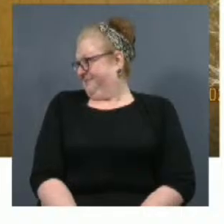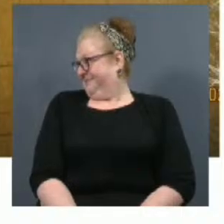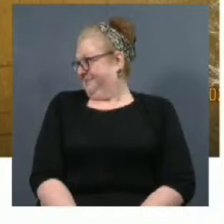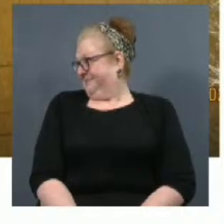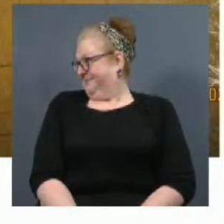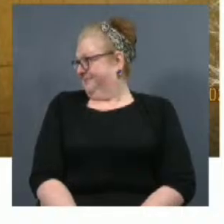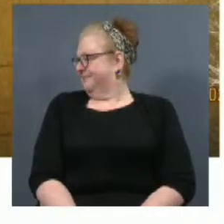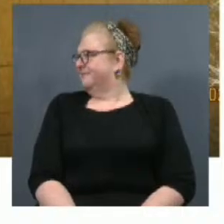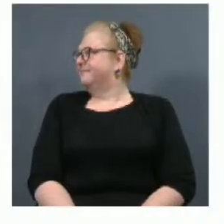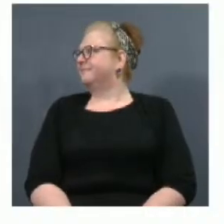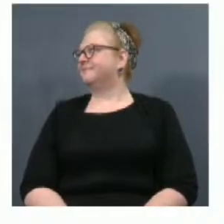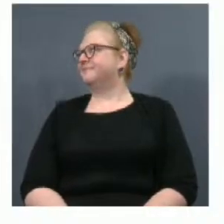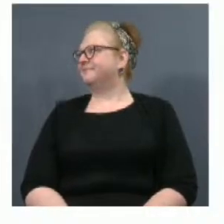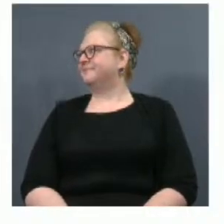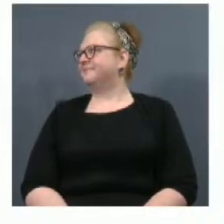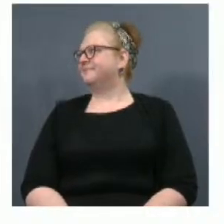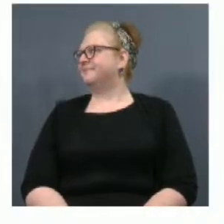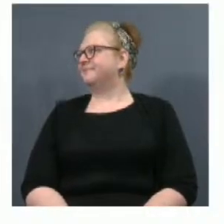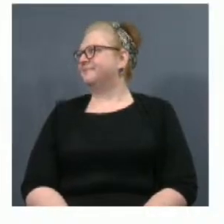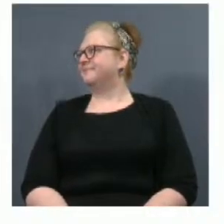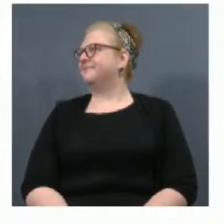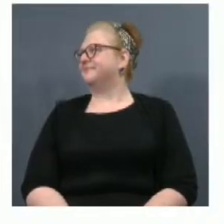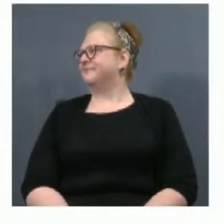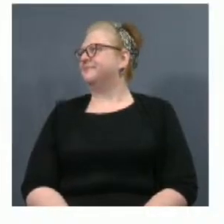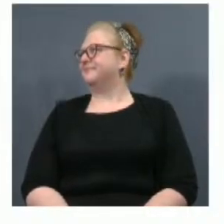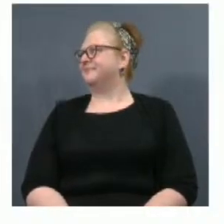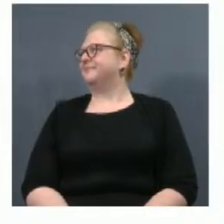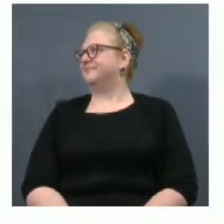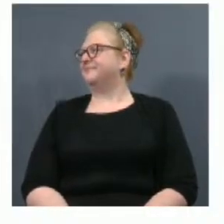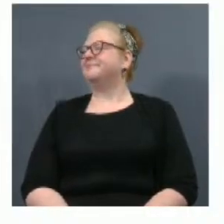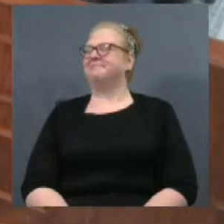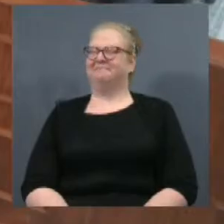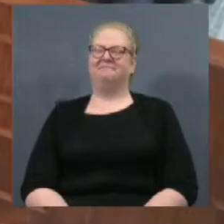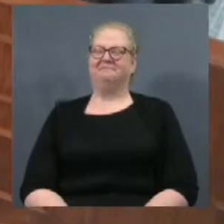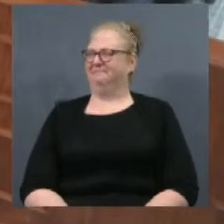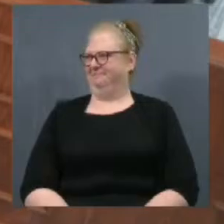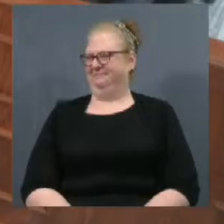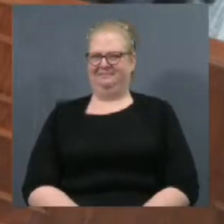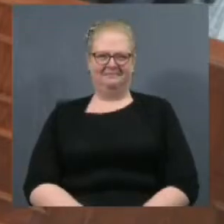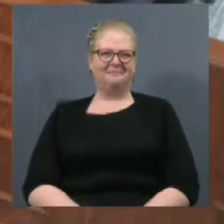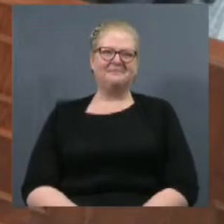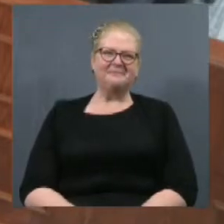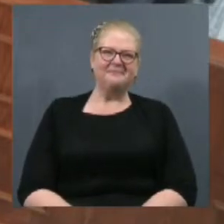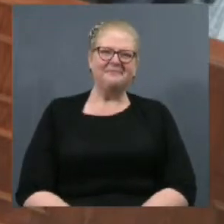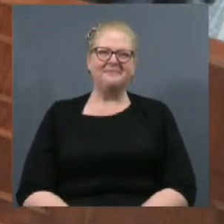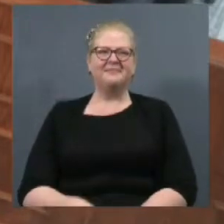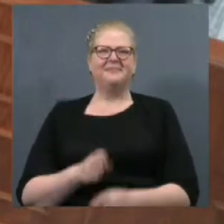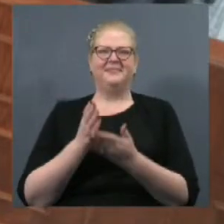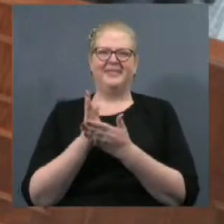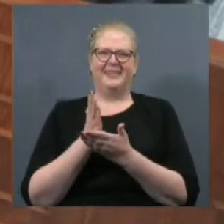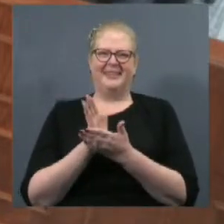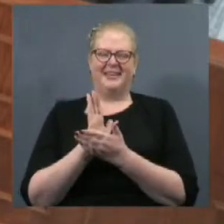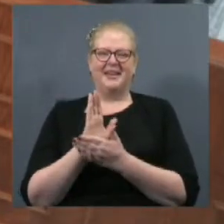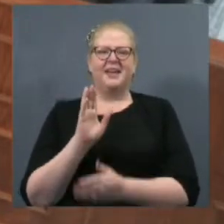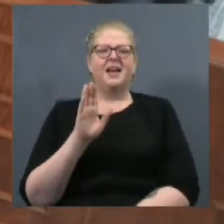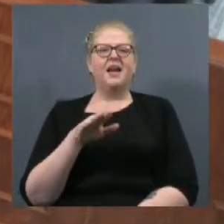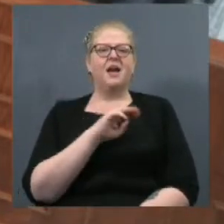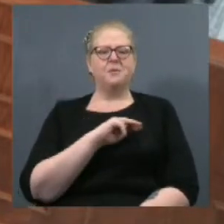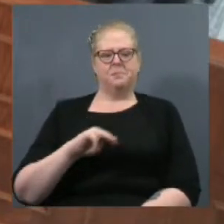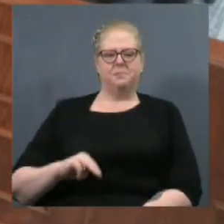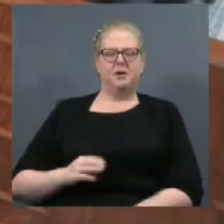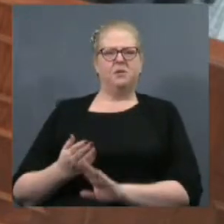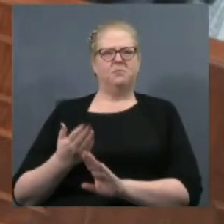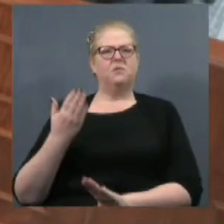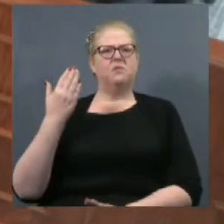All right. Mayor, in the past, we have had lots of properties in the